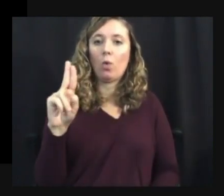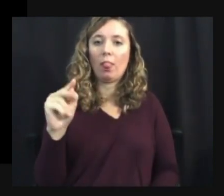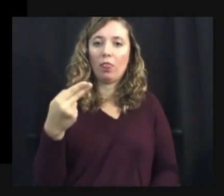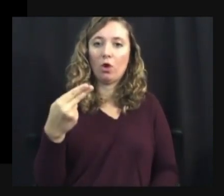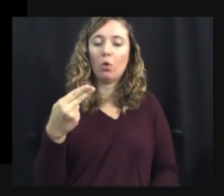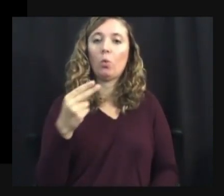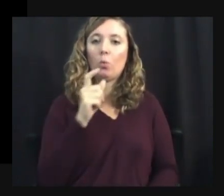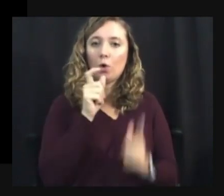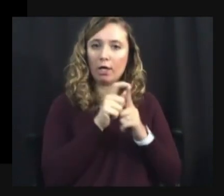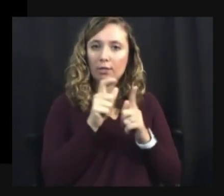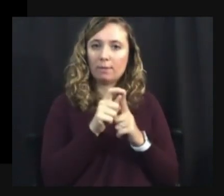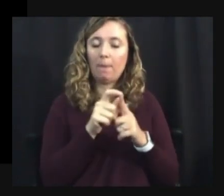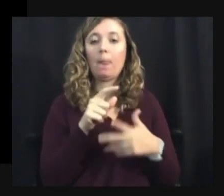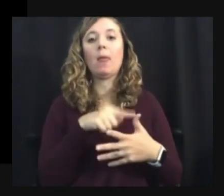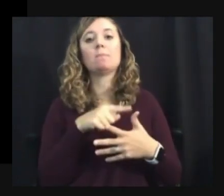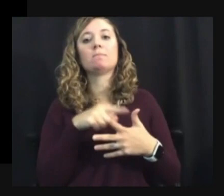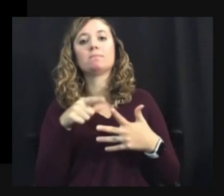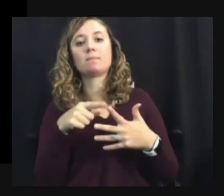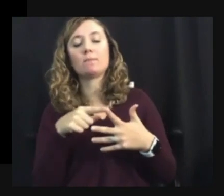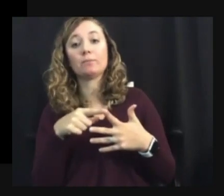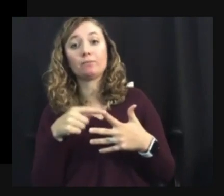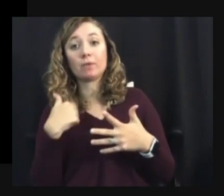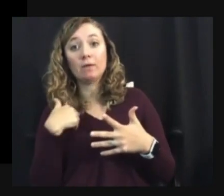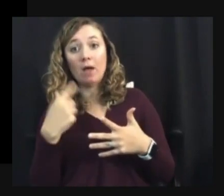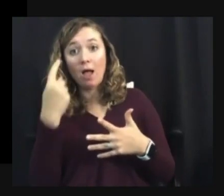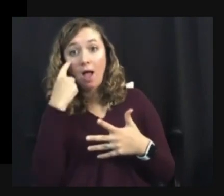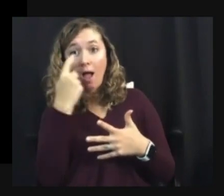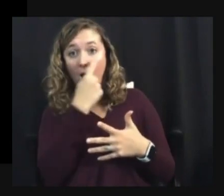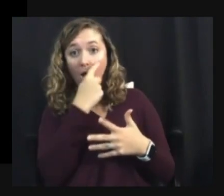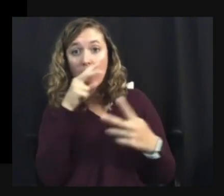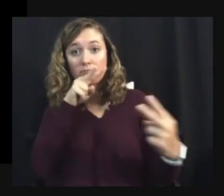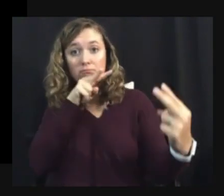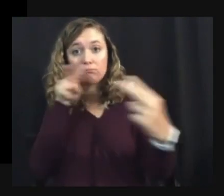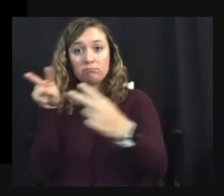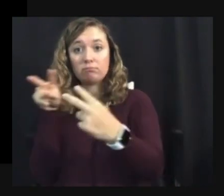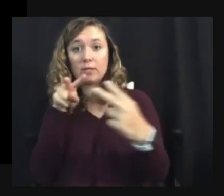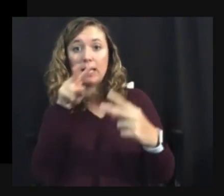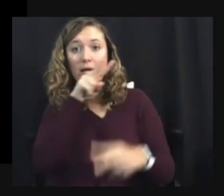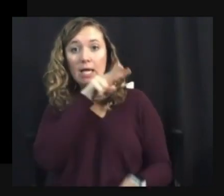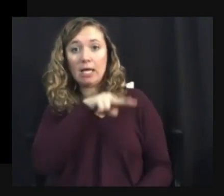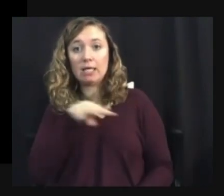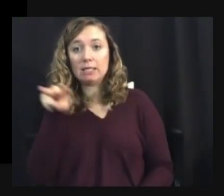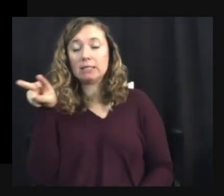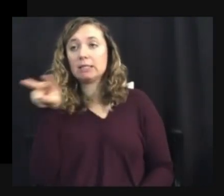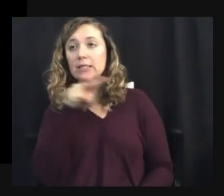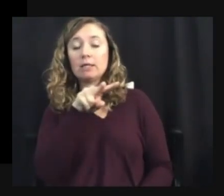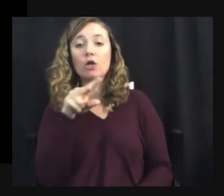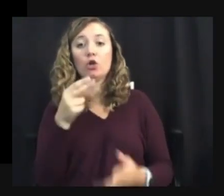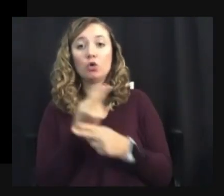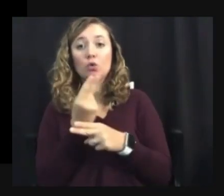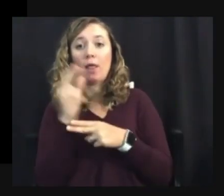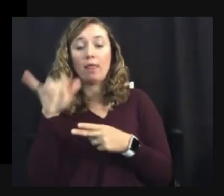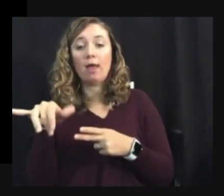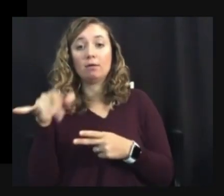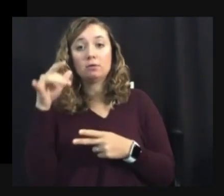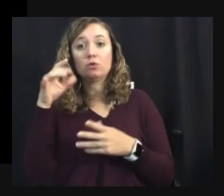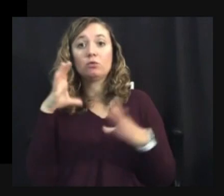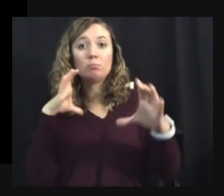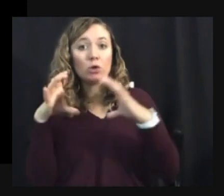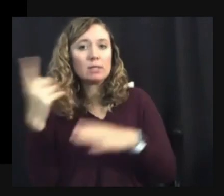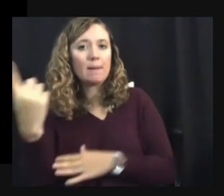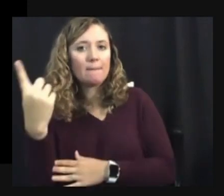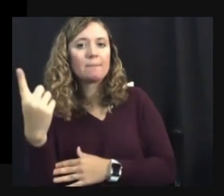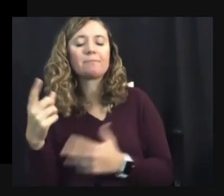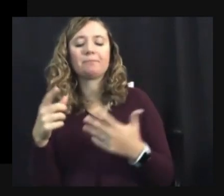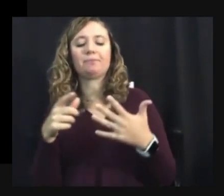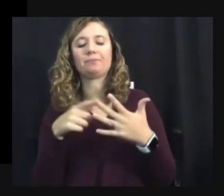have eye gaze as meaningful use of communication. We also